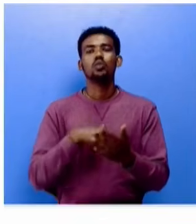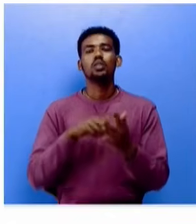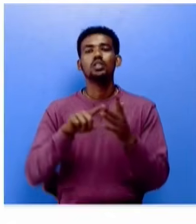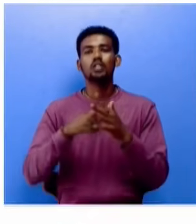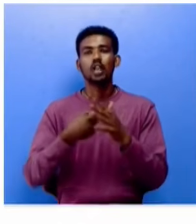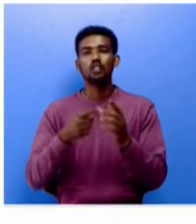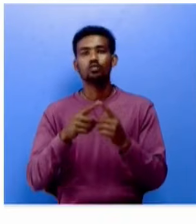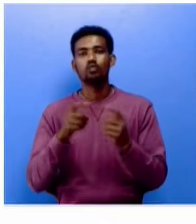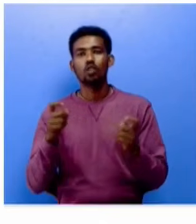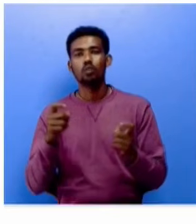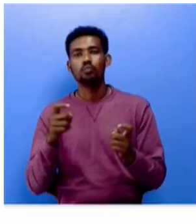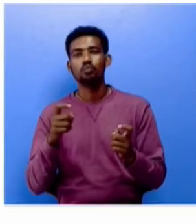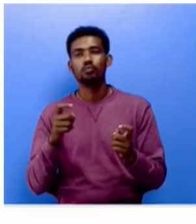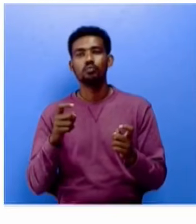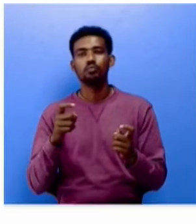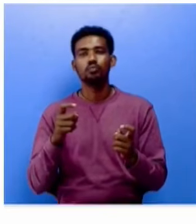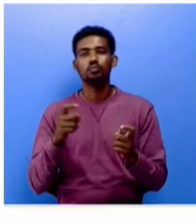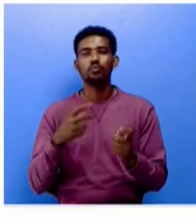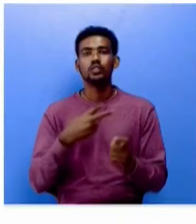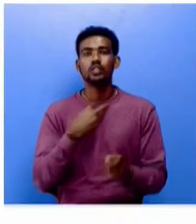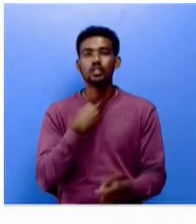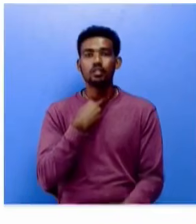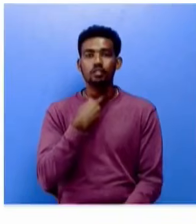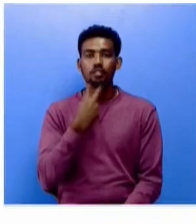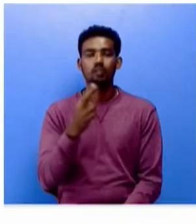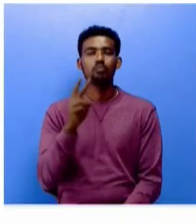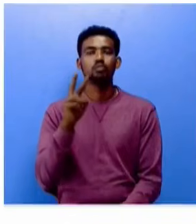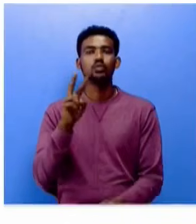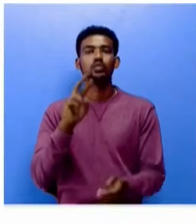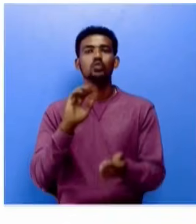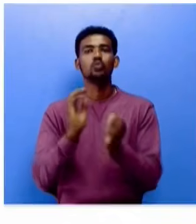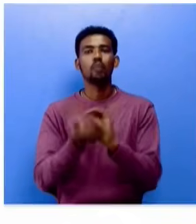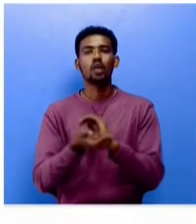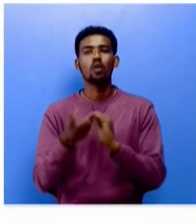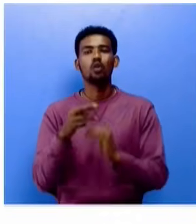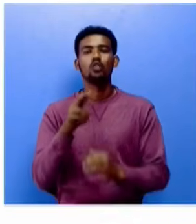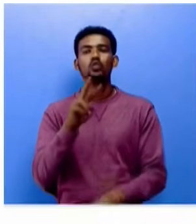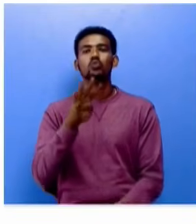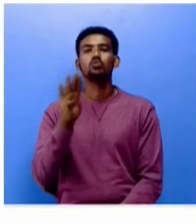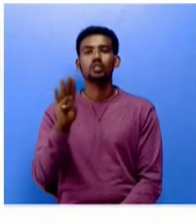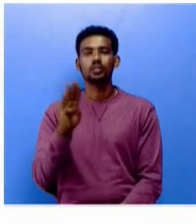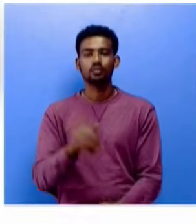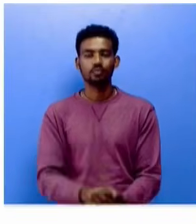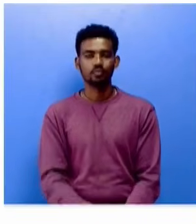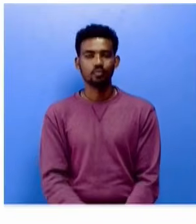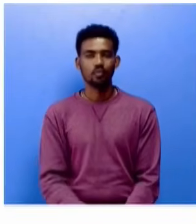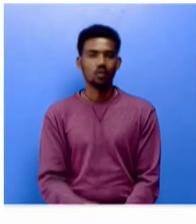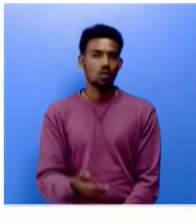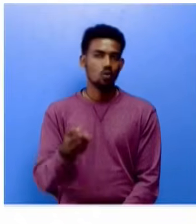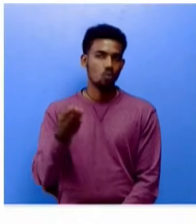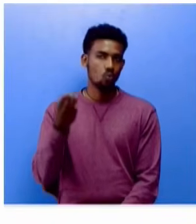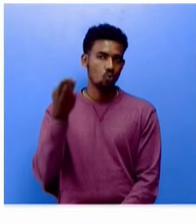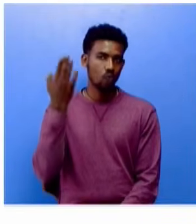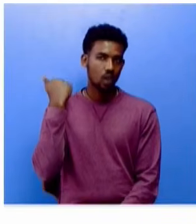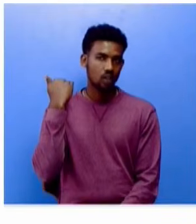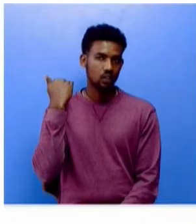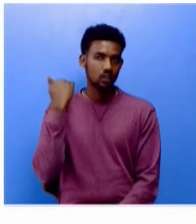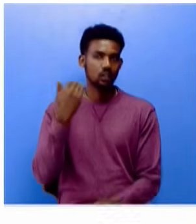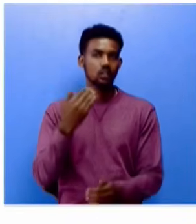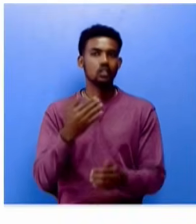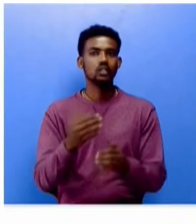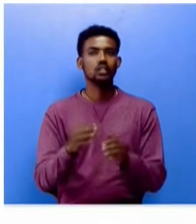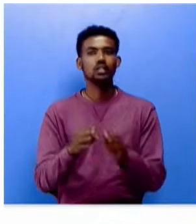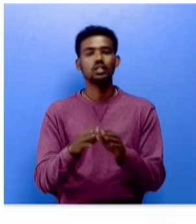from the verb to be. So, was the